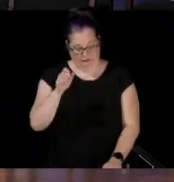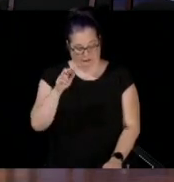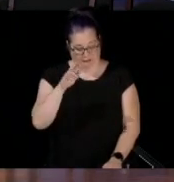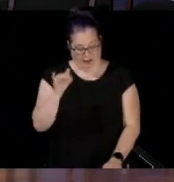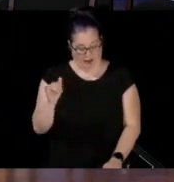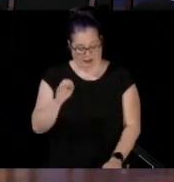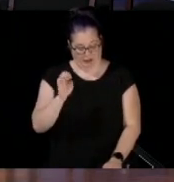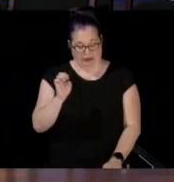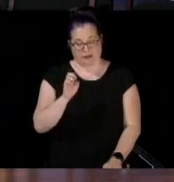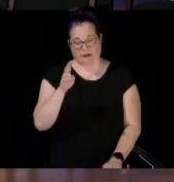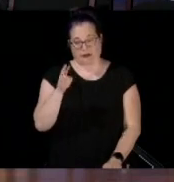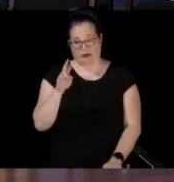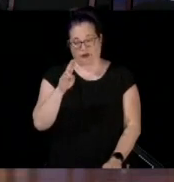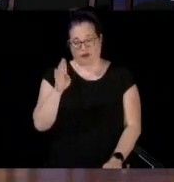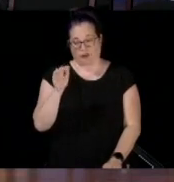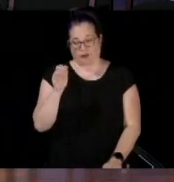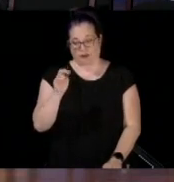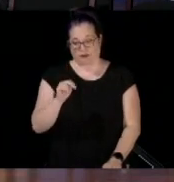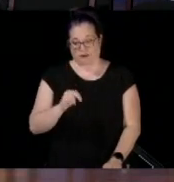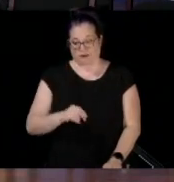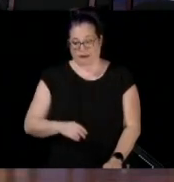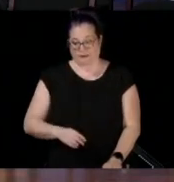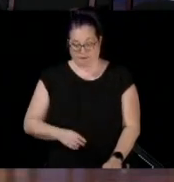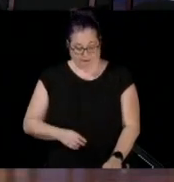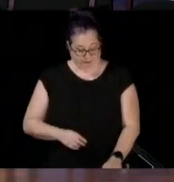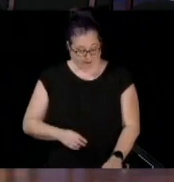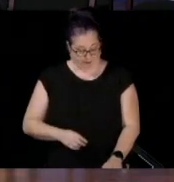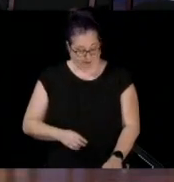Mary Elizabeth Urban.